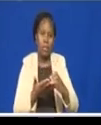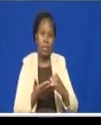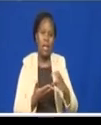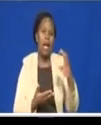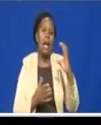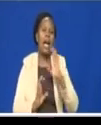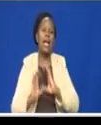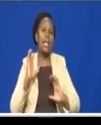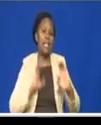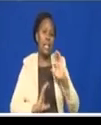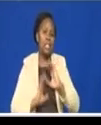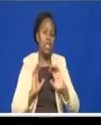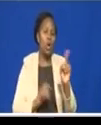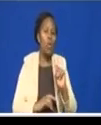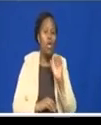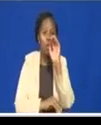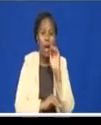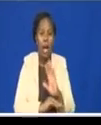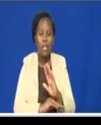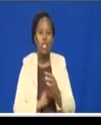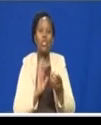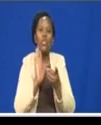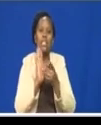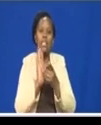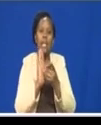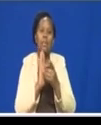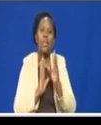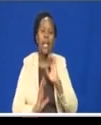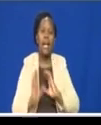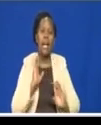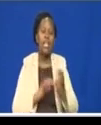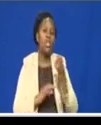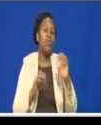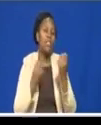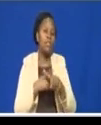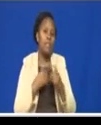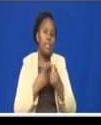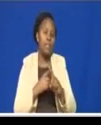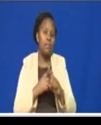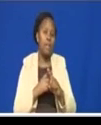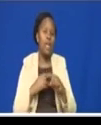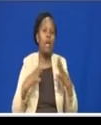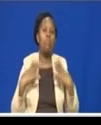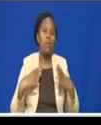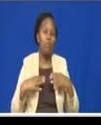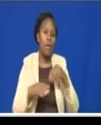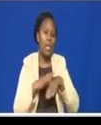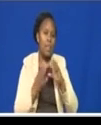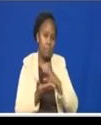Characterization, whereby you are asked to describe the character traits of various characters in the